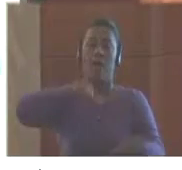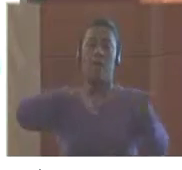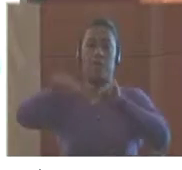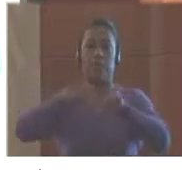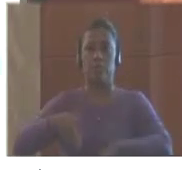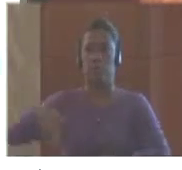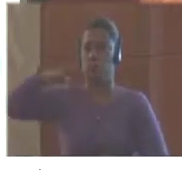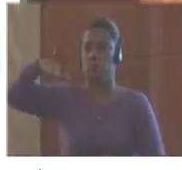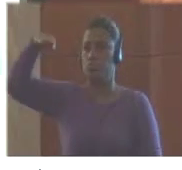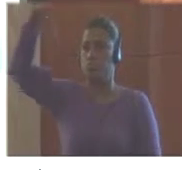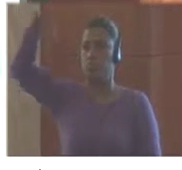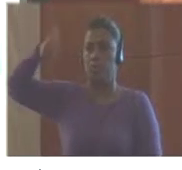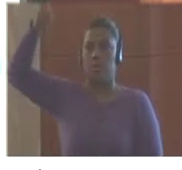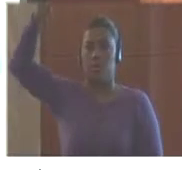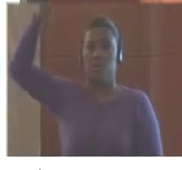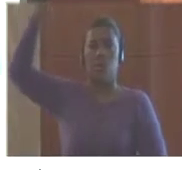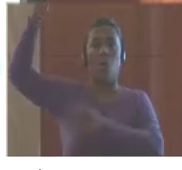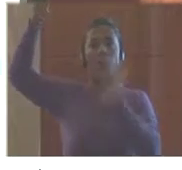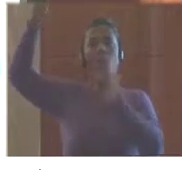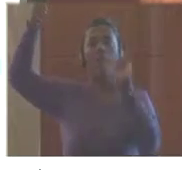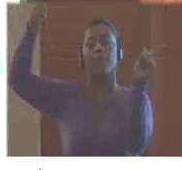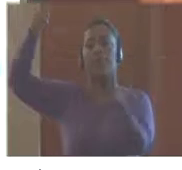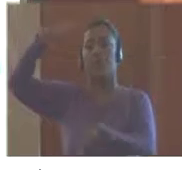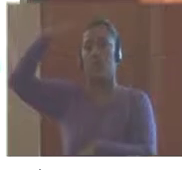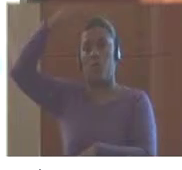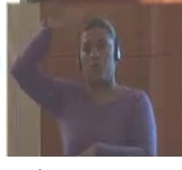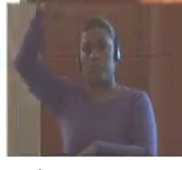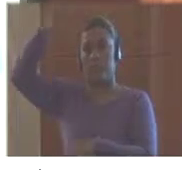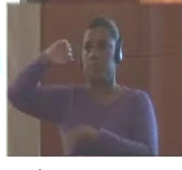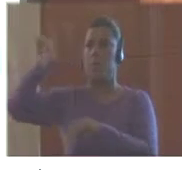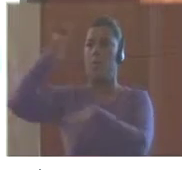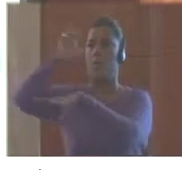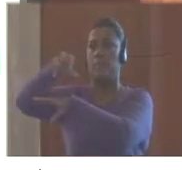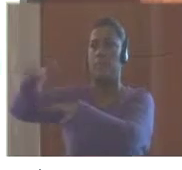administration. If it's local,